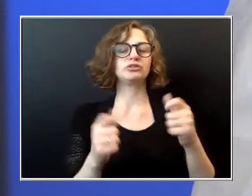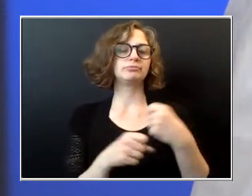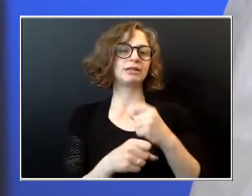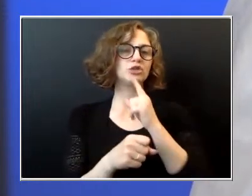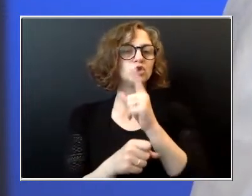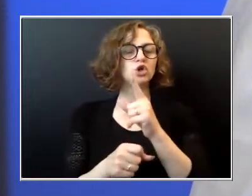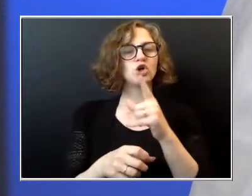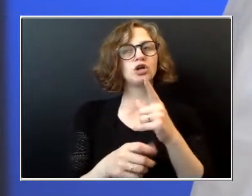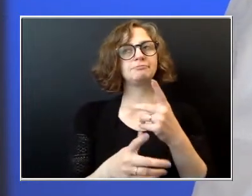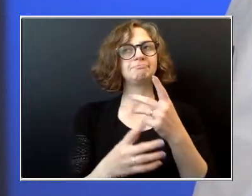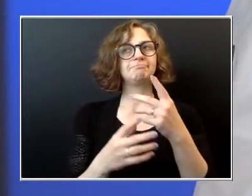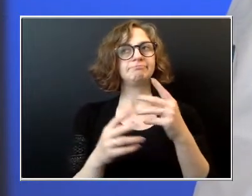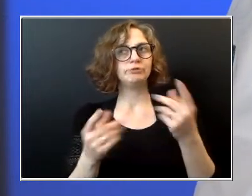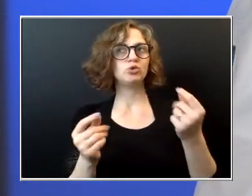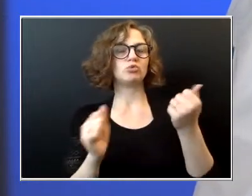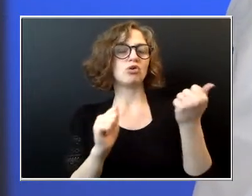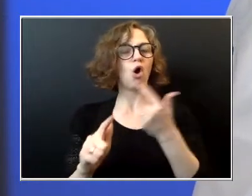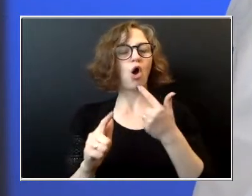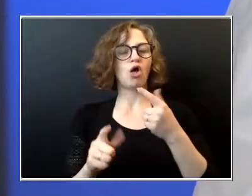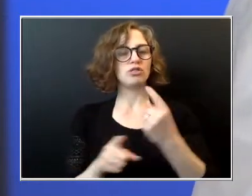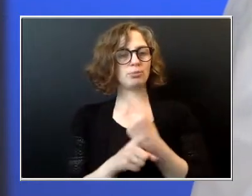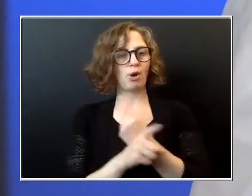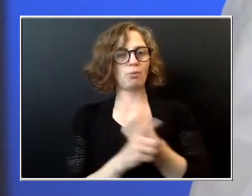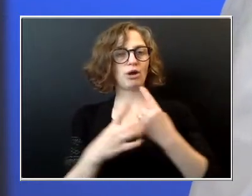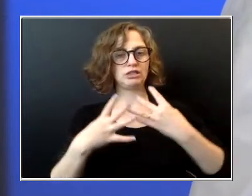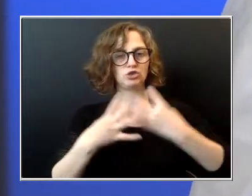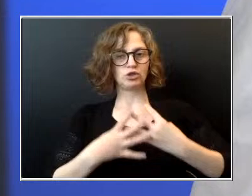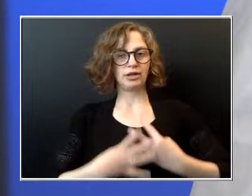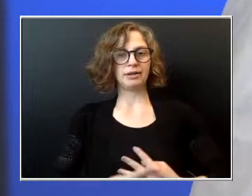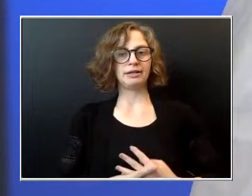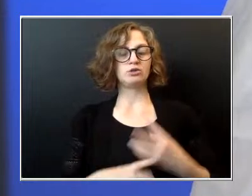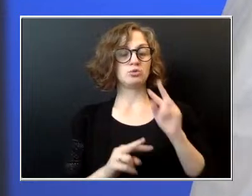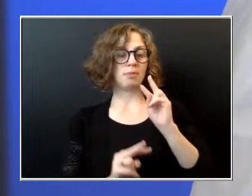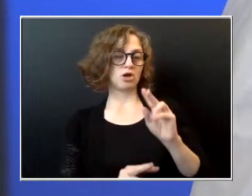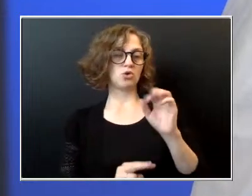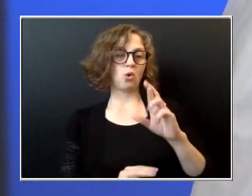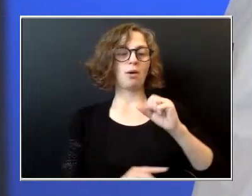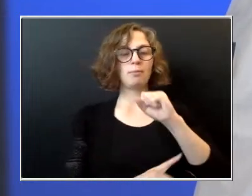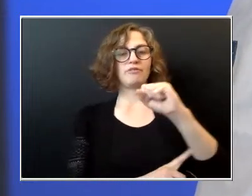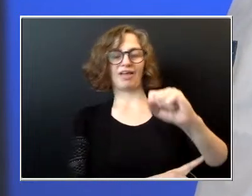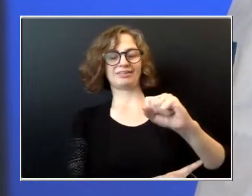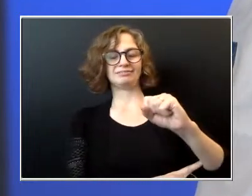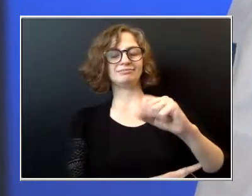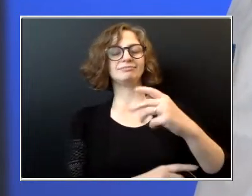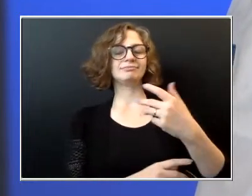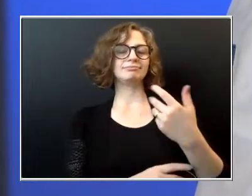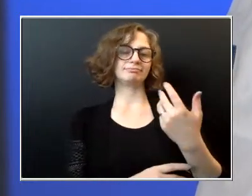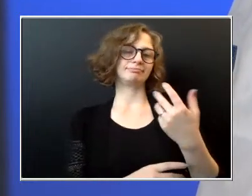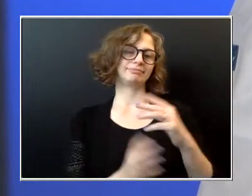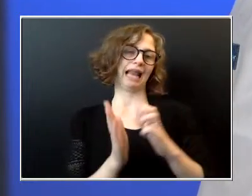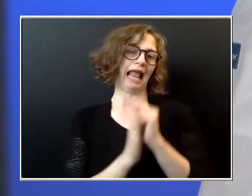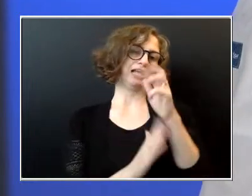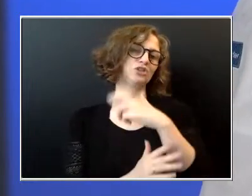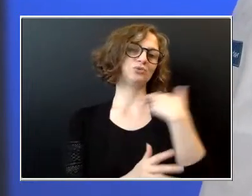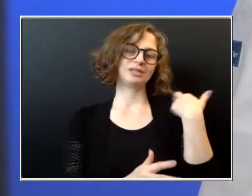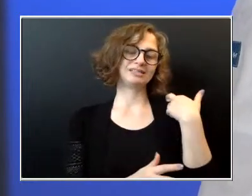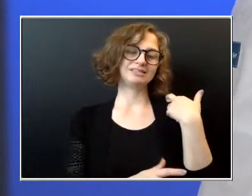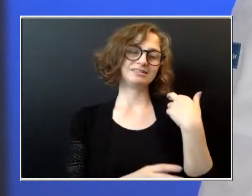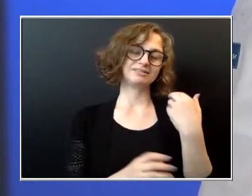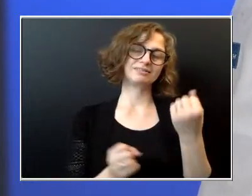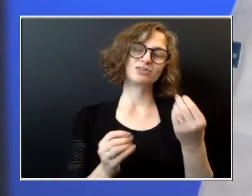better monitor or prevent cancer risk. So I don't think any family wants to hear this news that there's